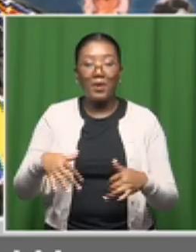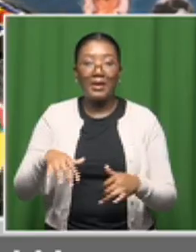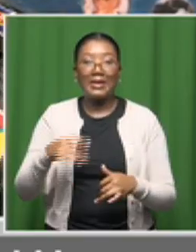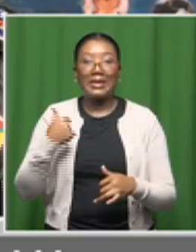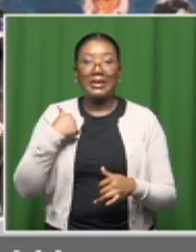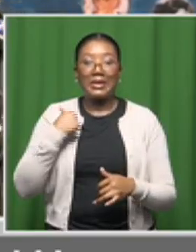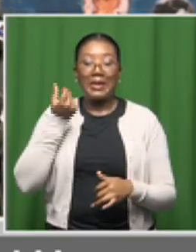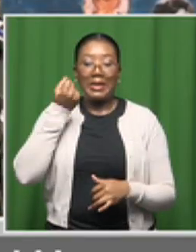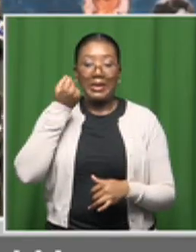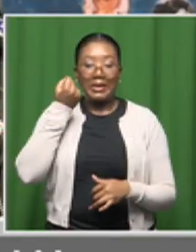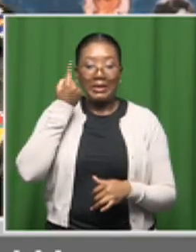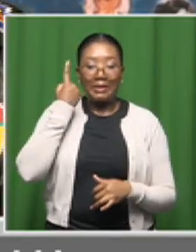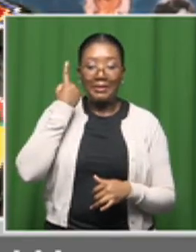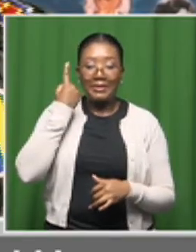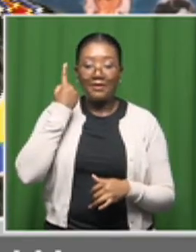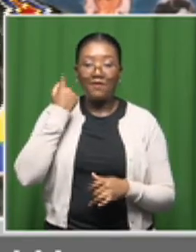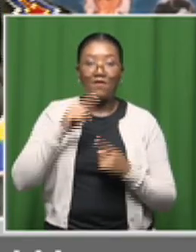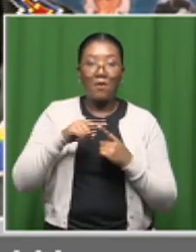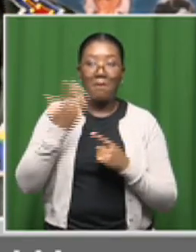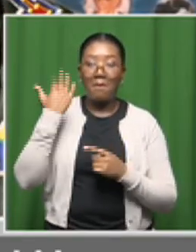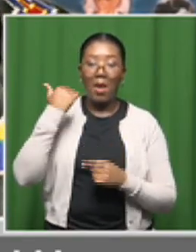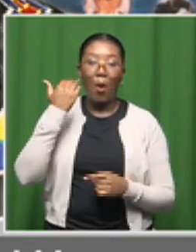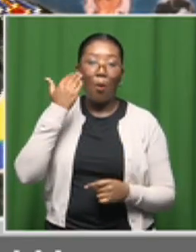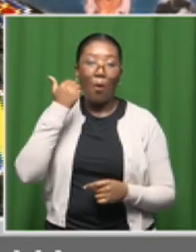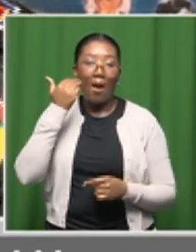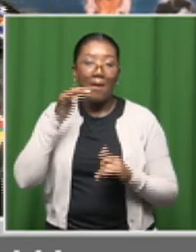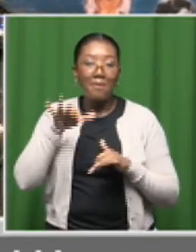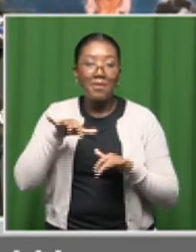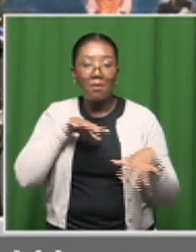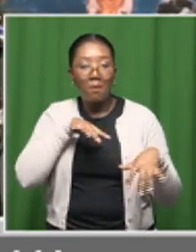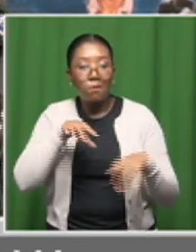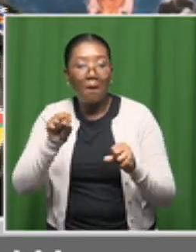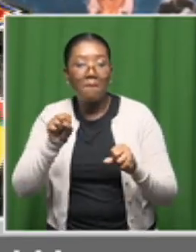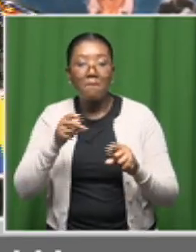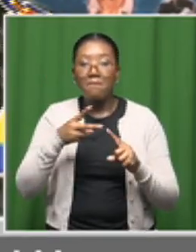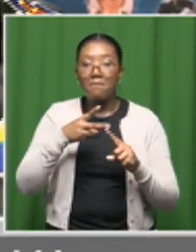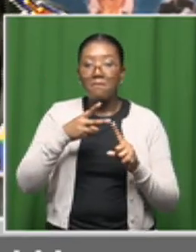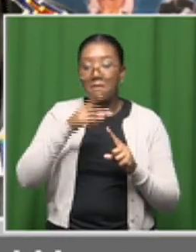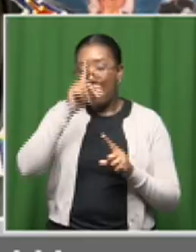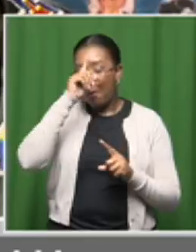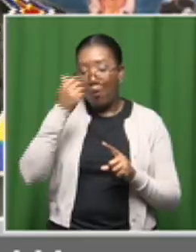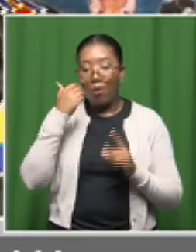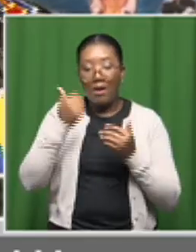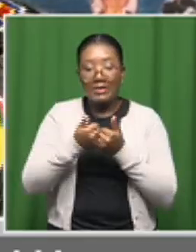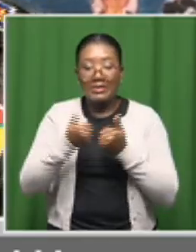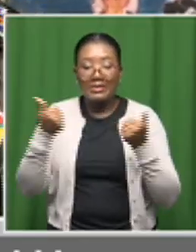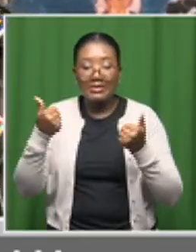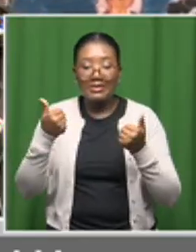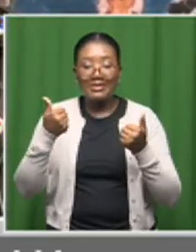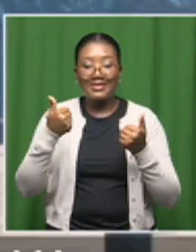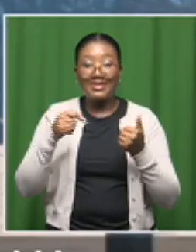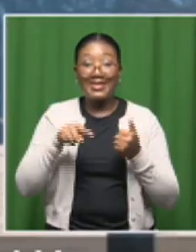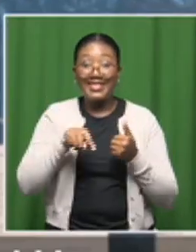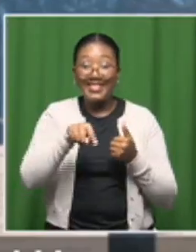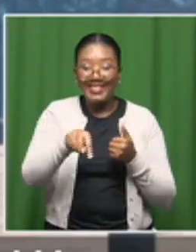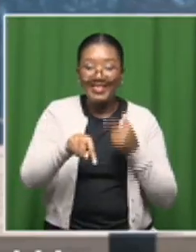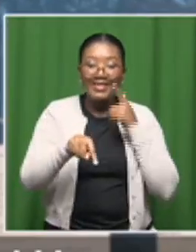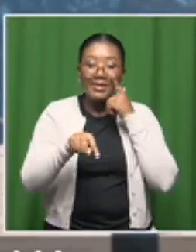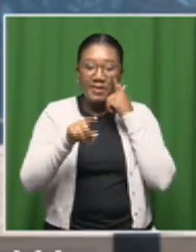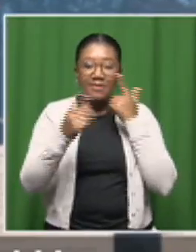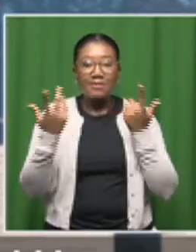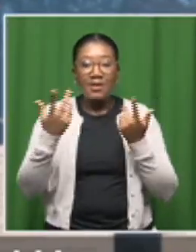colonial power and oppression, the 2021 physical launch of the Camissa Museum is actually an act